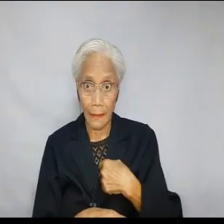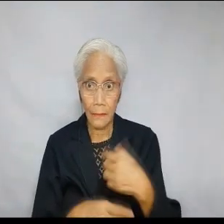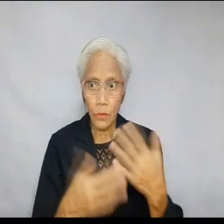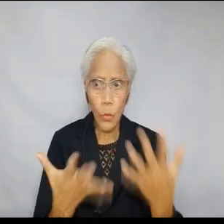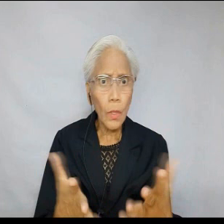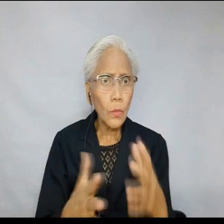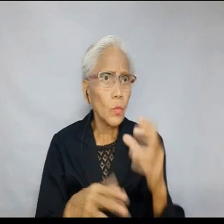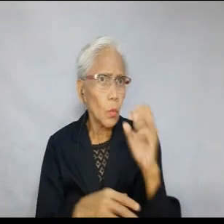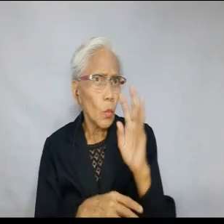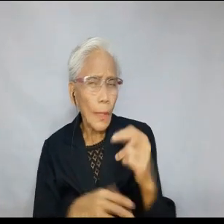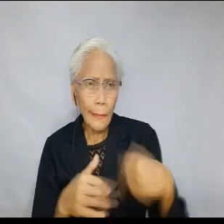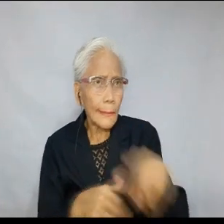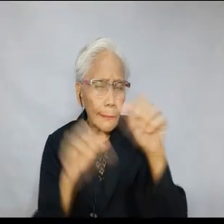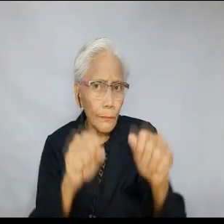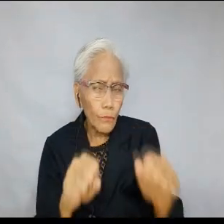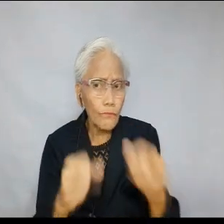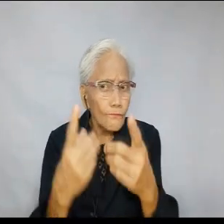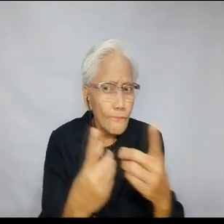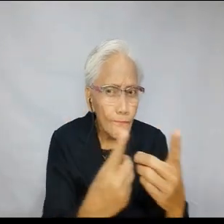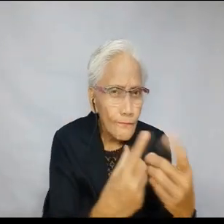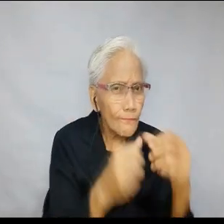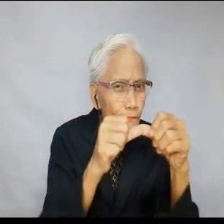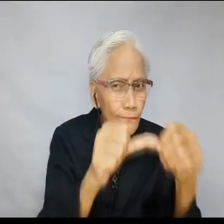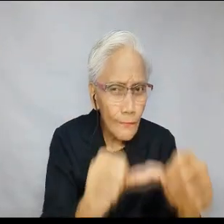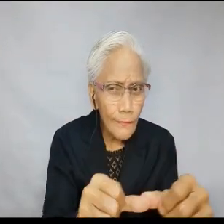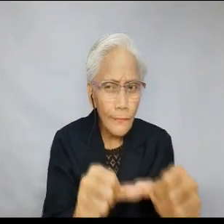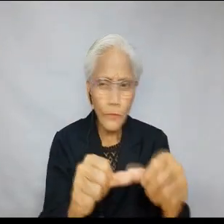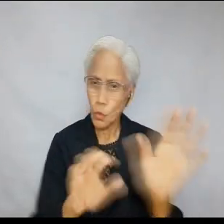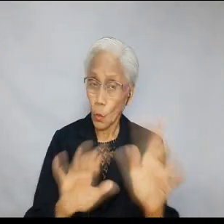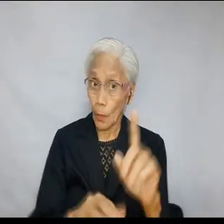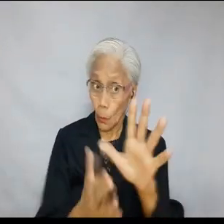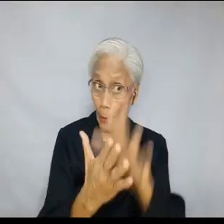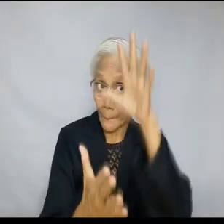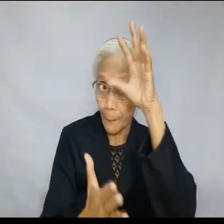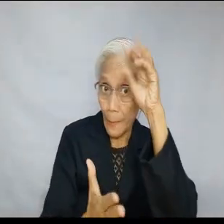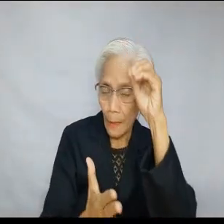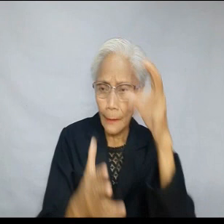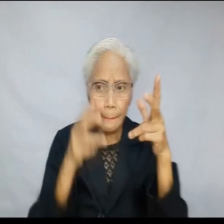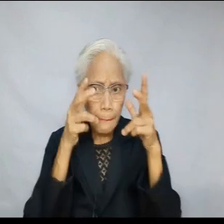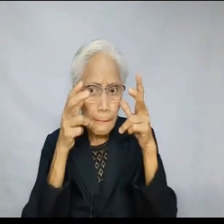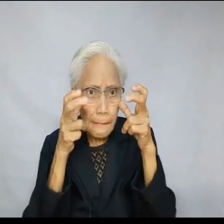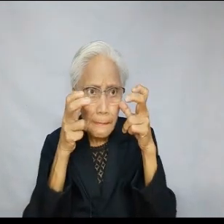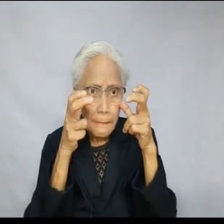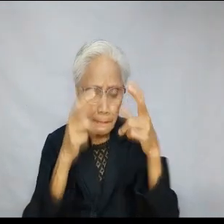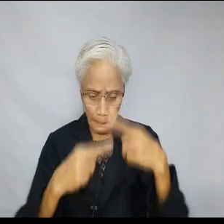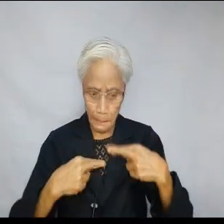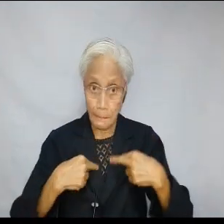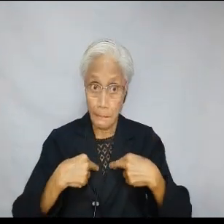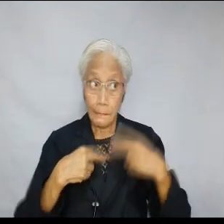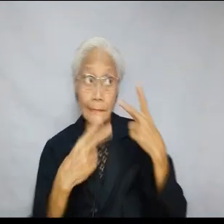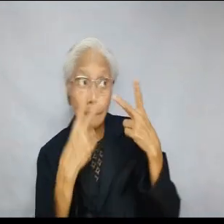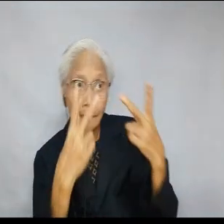me." When we are able to keep on doing what we have learned, received,